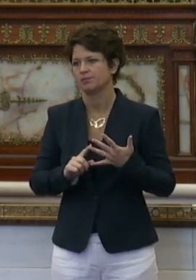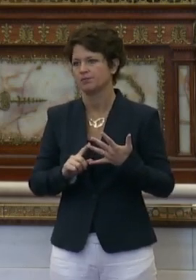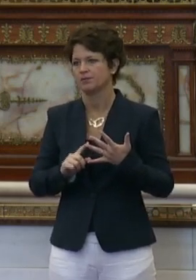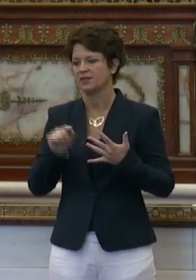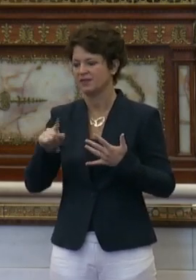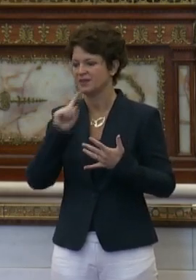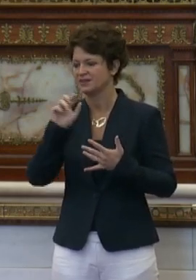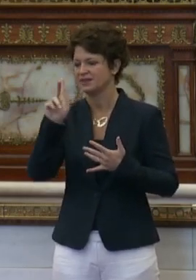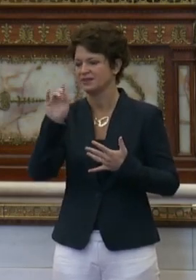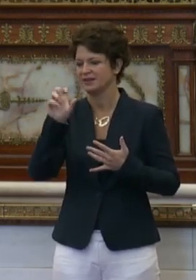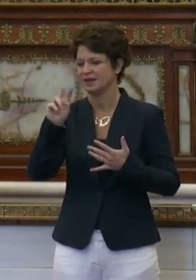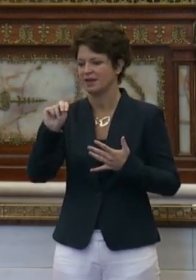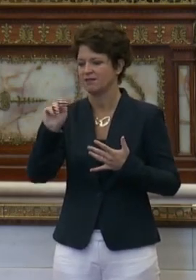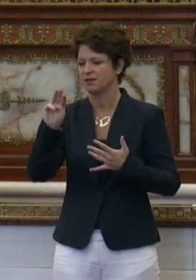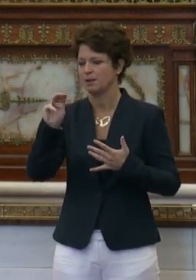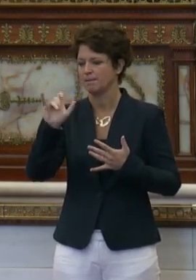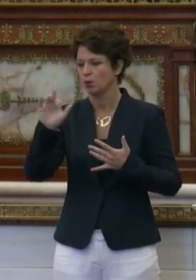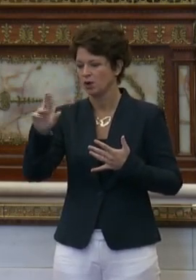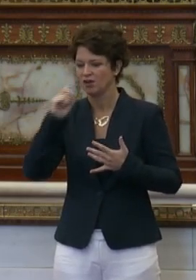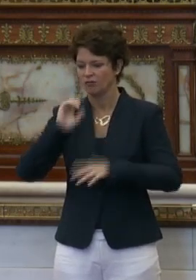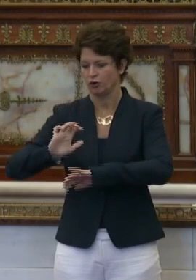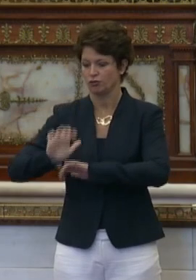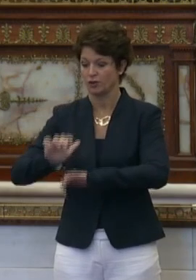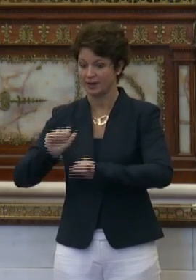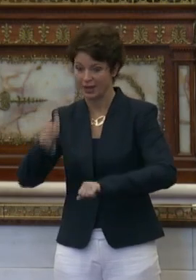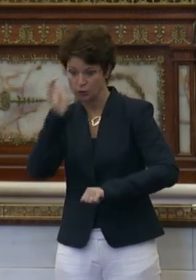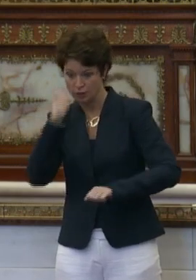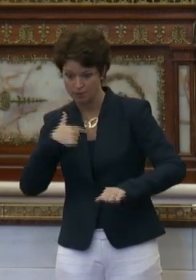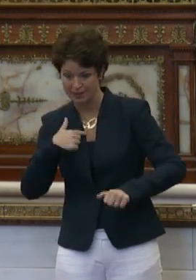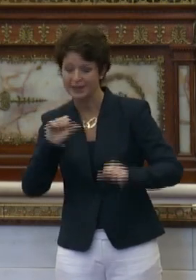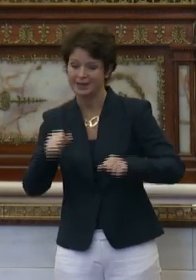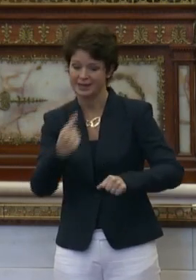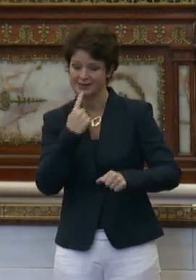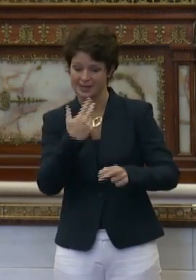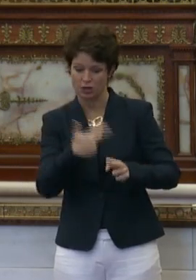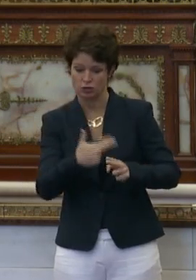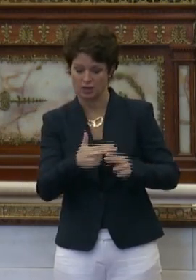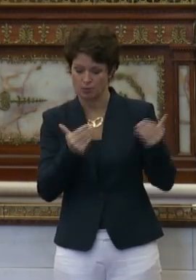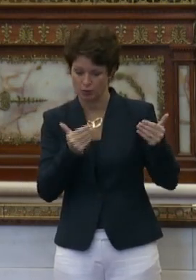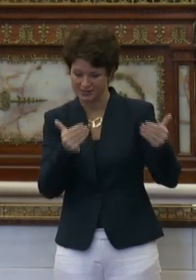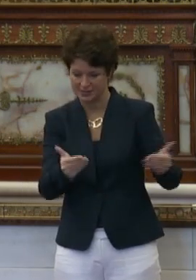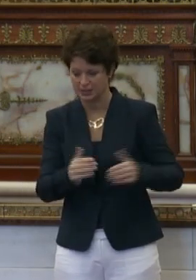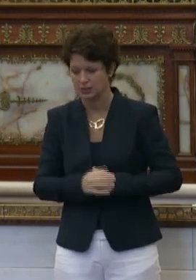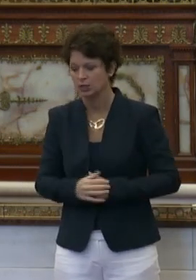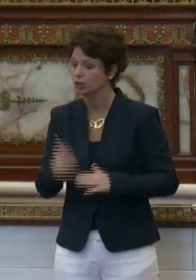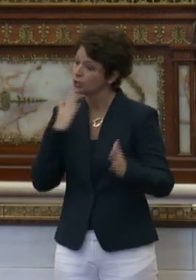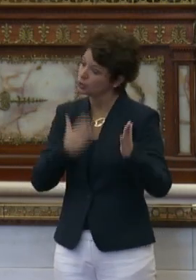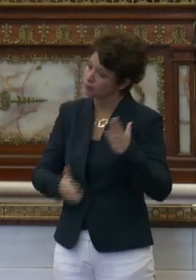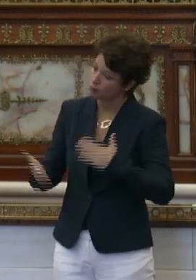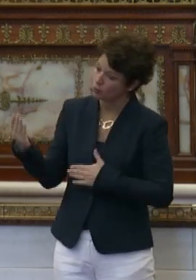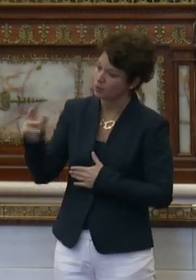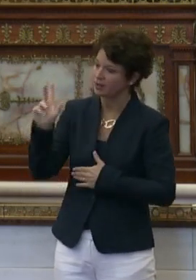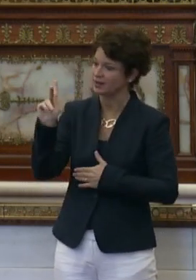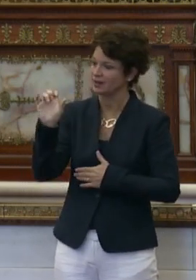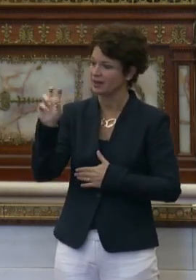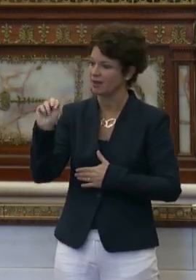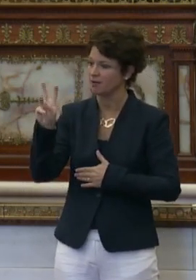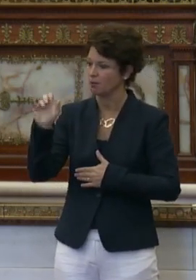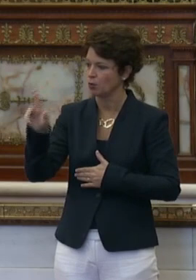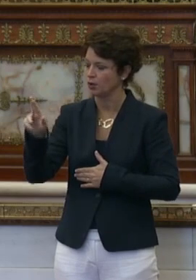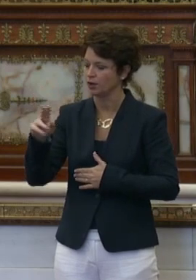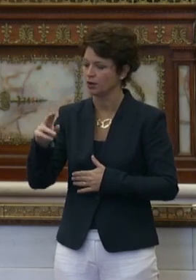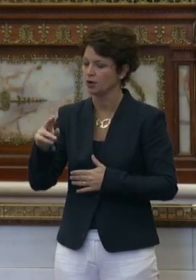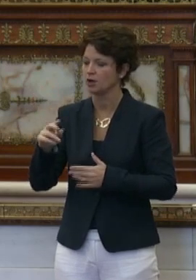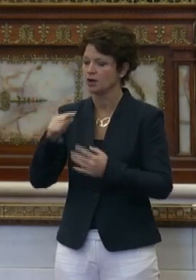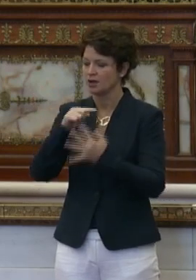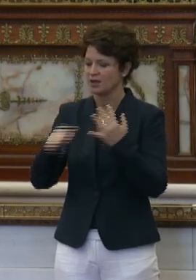This is Kevin Moyer on the record. Can you hear me? Yes, good morning. Just state your name for the record and proceed with your testimony. Good morning. Kevin Moyer, I'll be speaking on behalf of